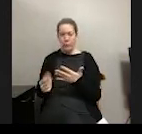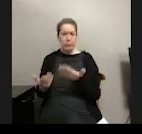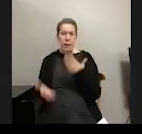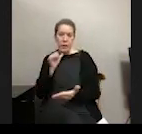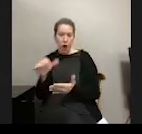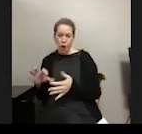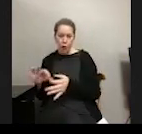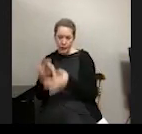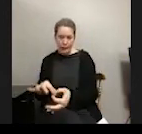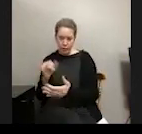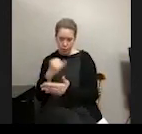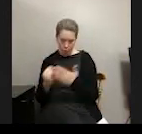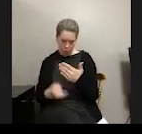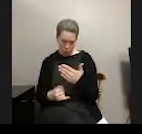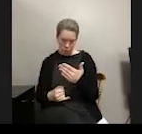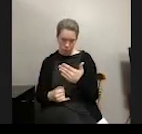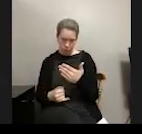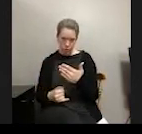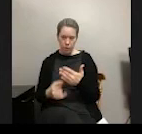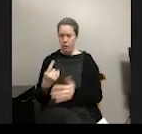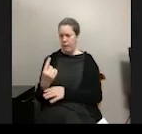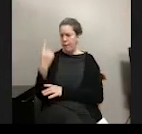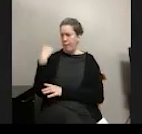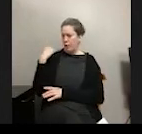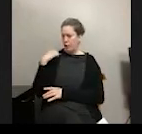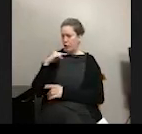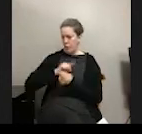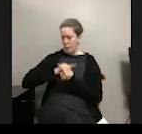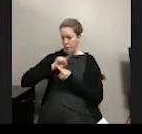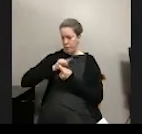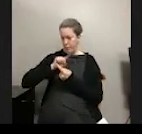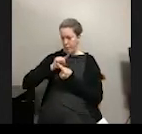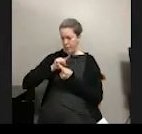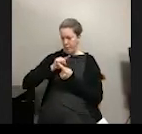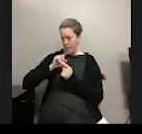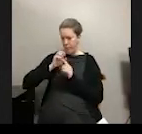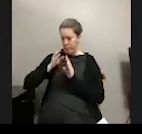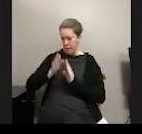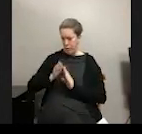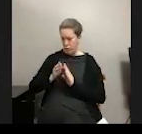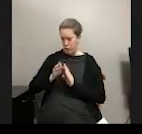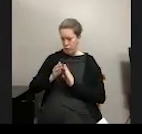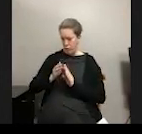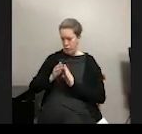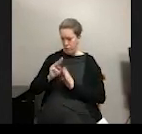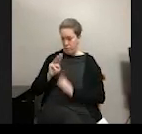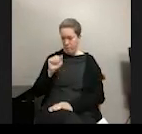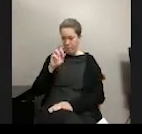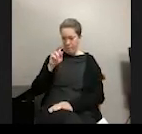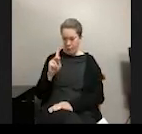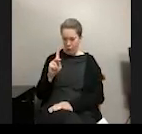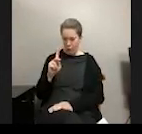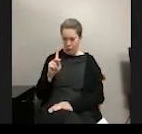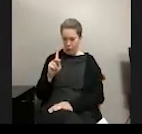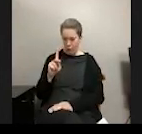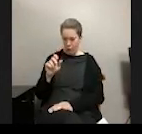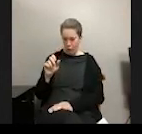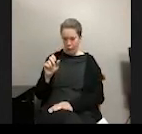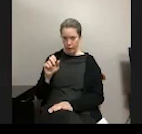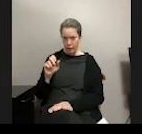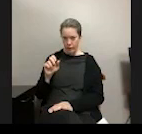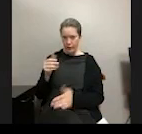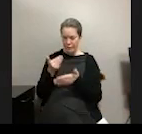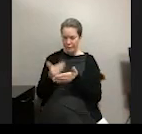was the mentoree was Mark Stoddart, who is great, you know, close friend to Rise as